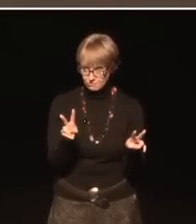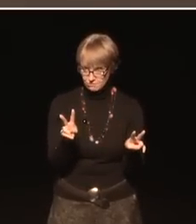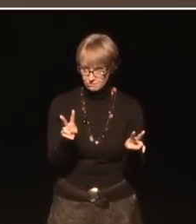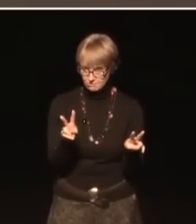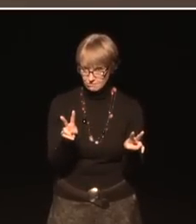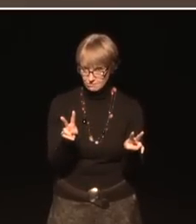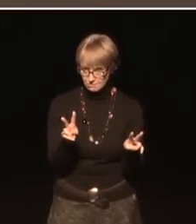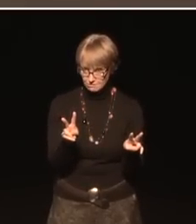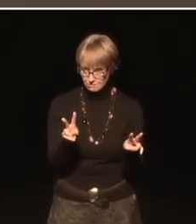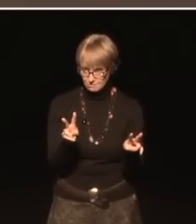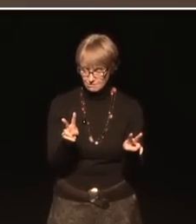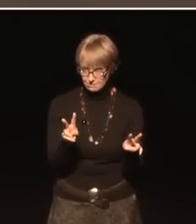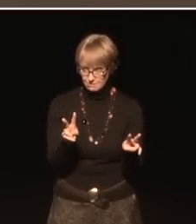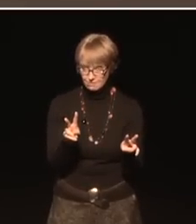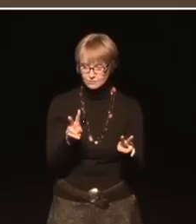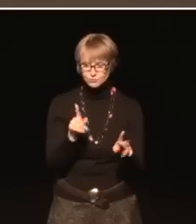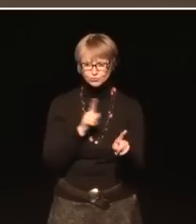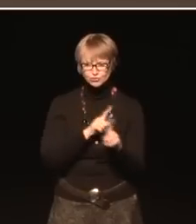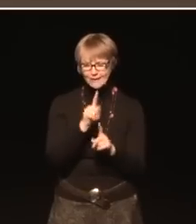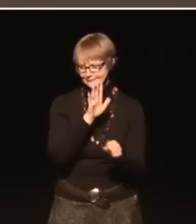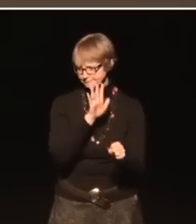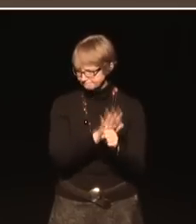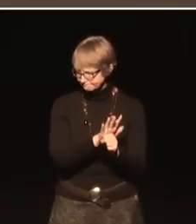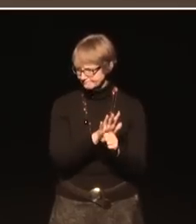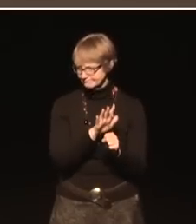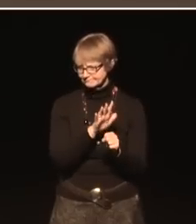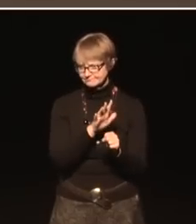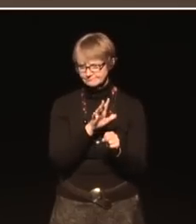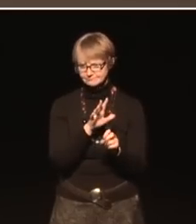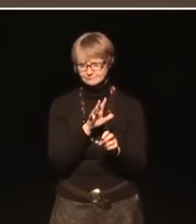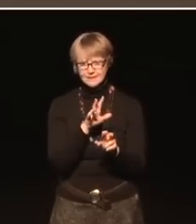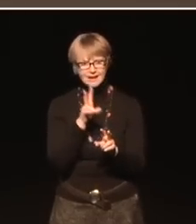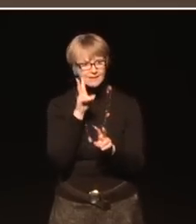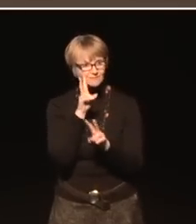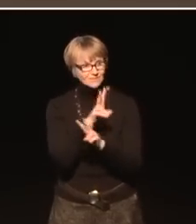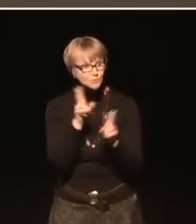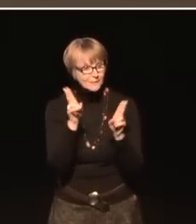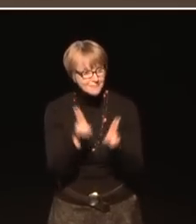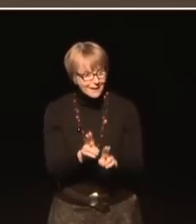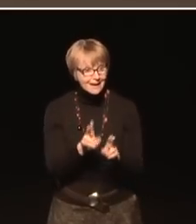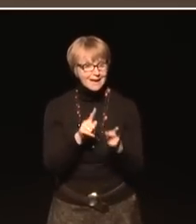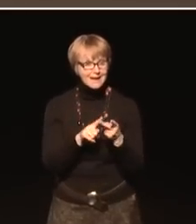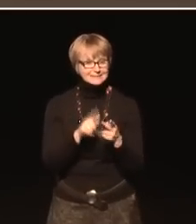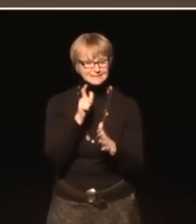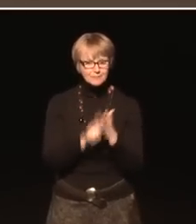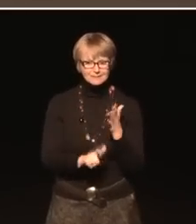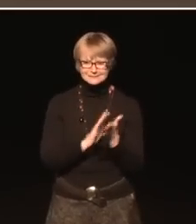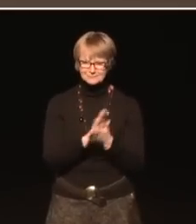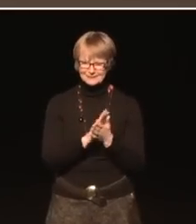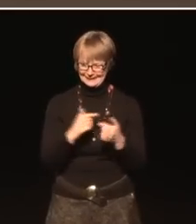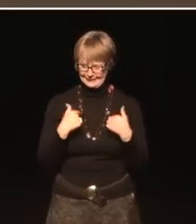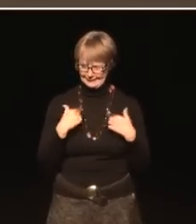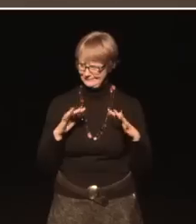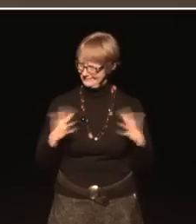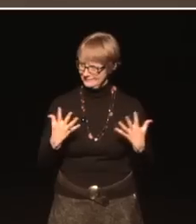received notions that visual impairment and disability is an absolute deprivation, and how instead